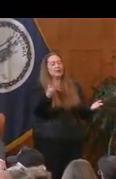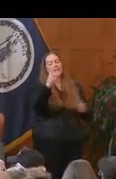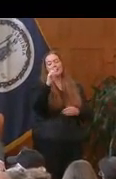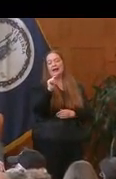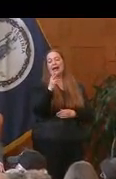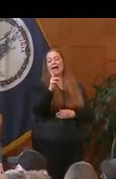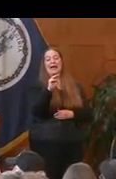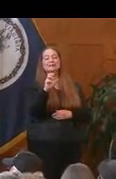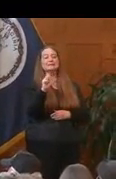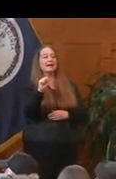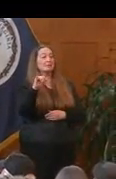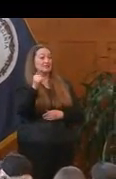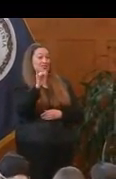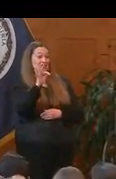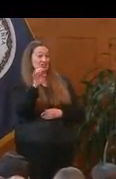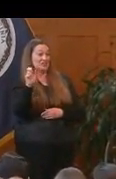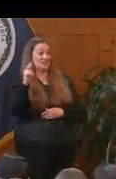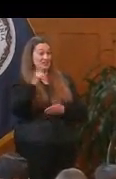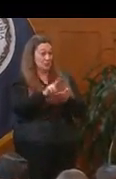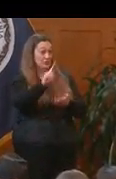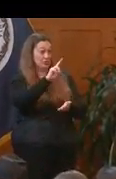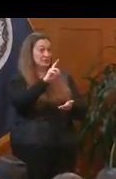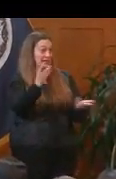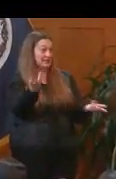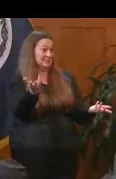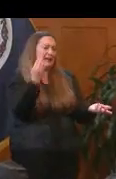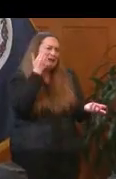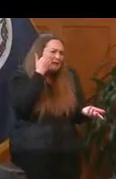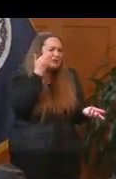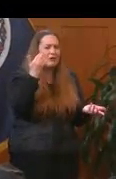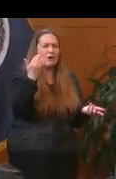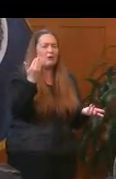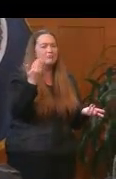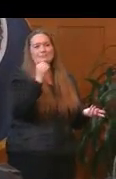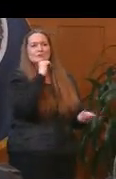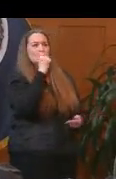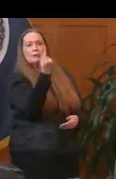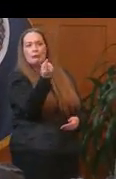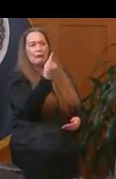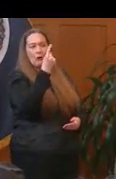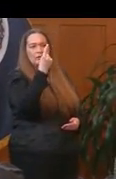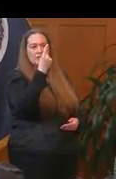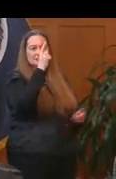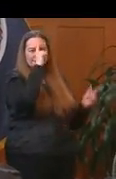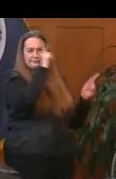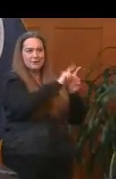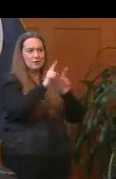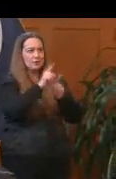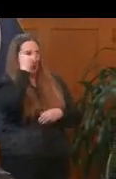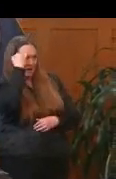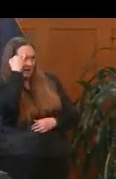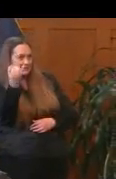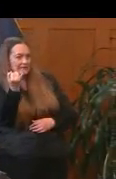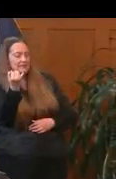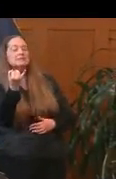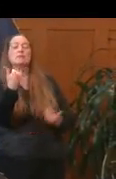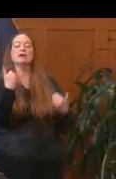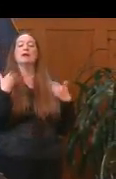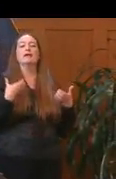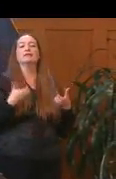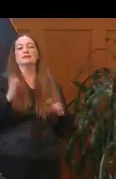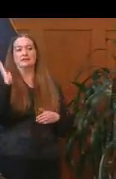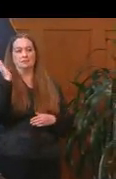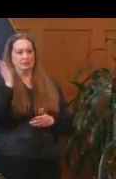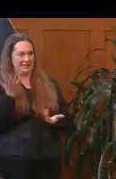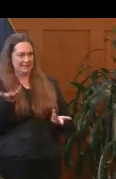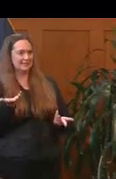exchange ideas and to know that we won't agree on all of them. We were talking about this in the green room before this, and we've heard